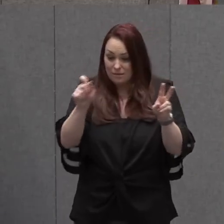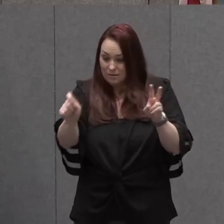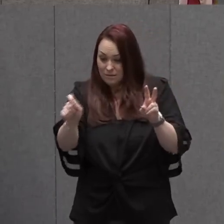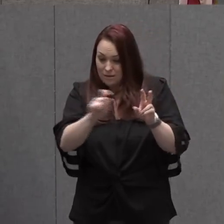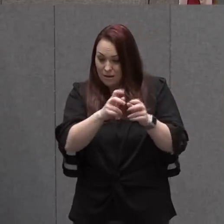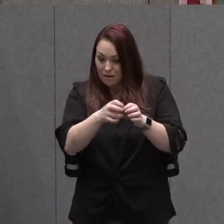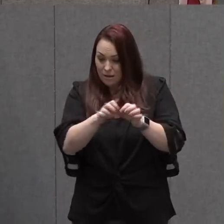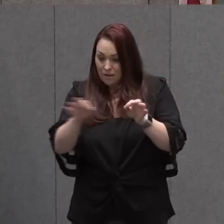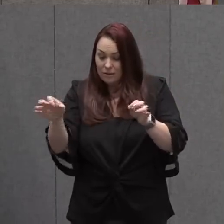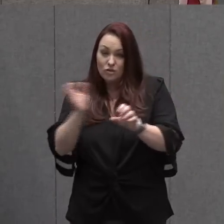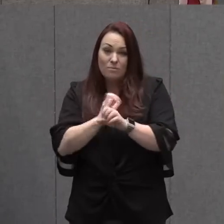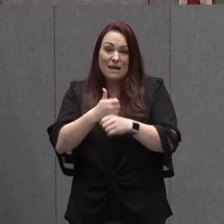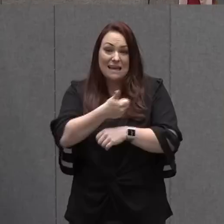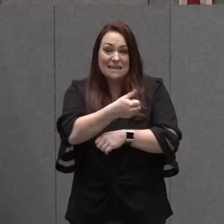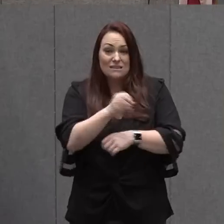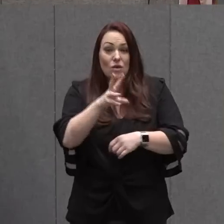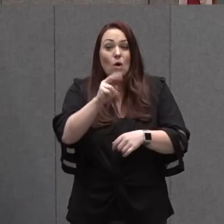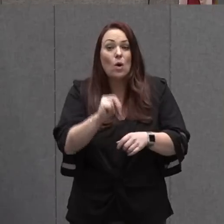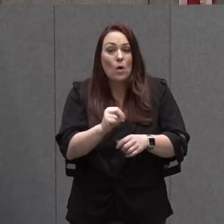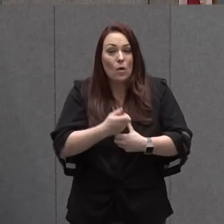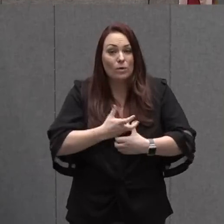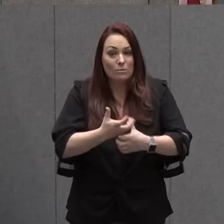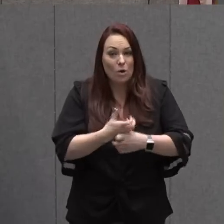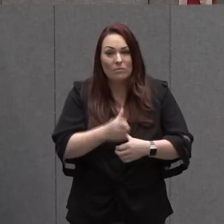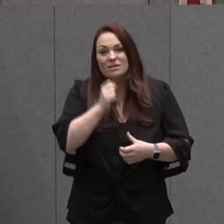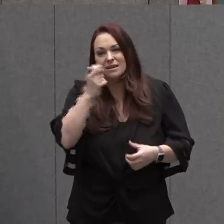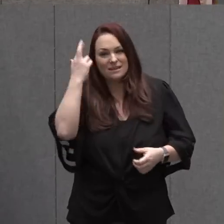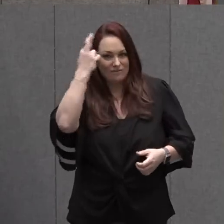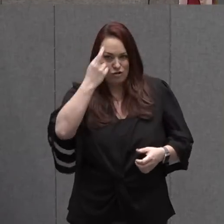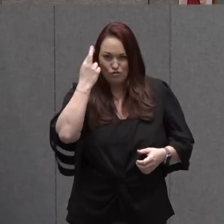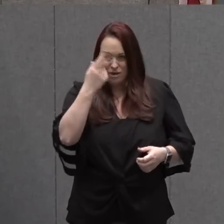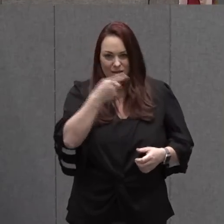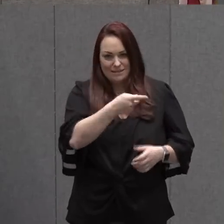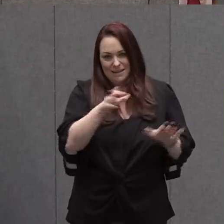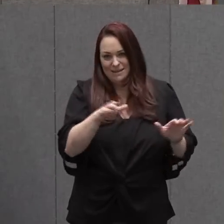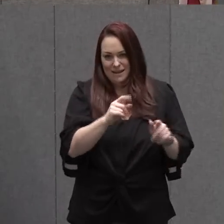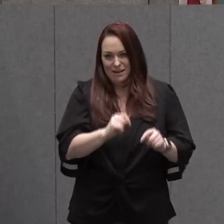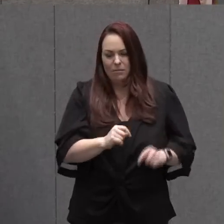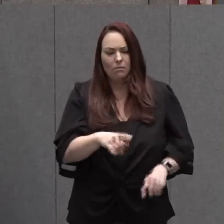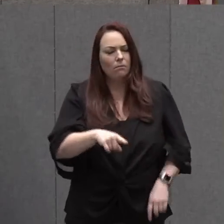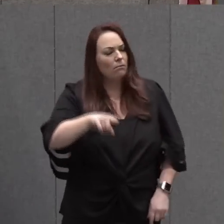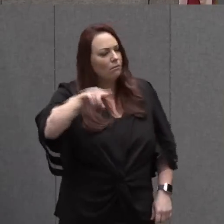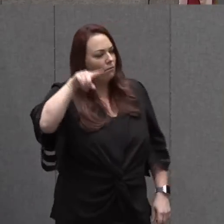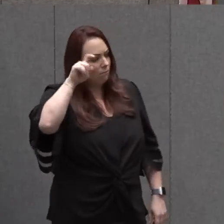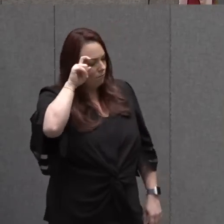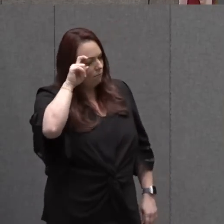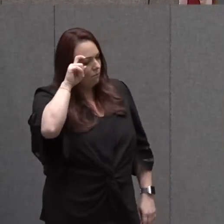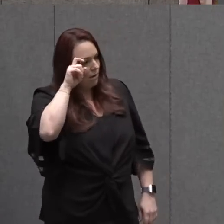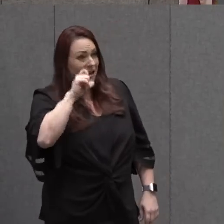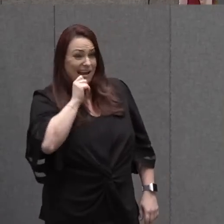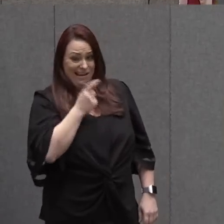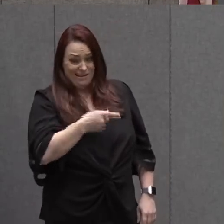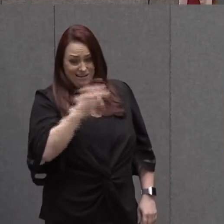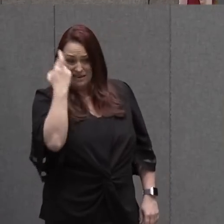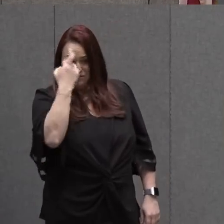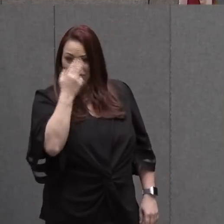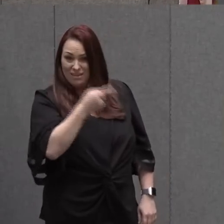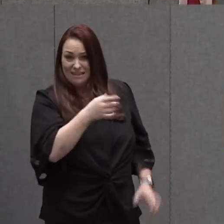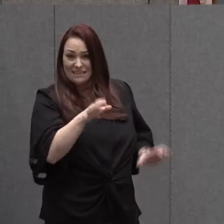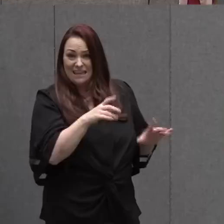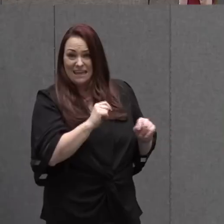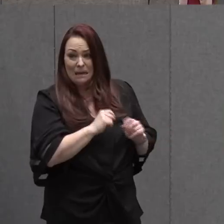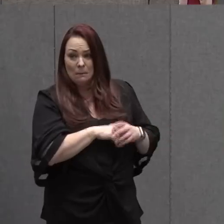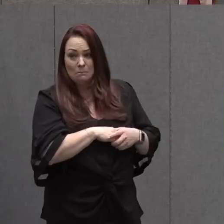poem, and I bet you he doesn't even realize he's done it. Huh. I didn't even realize he did it.